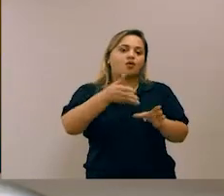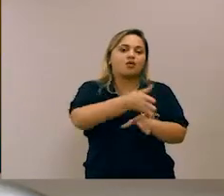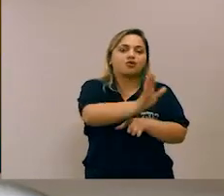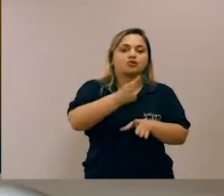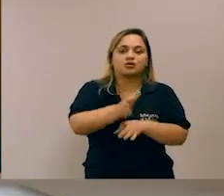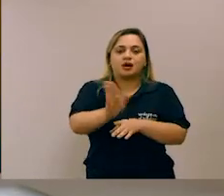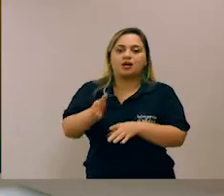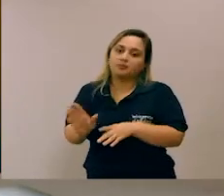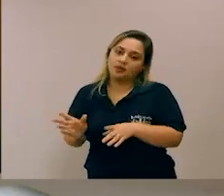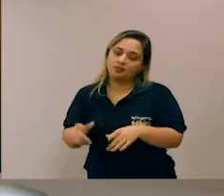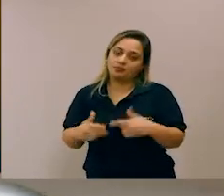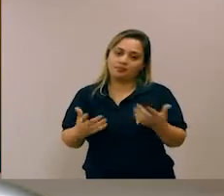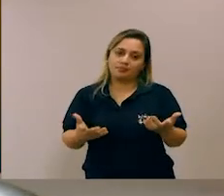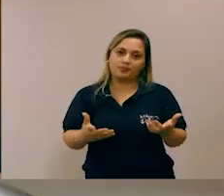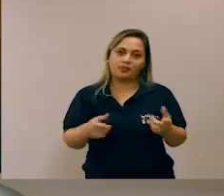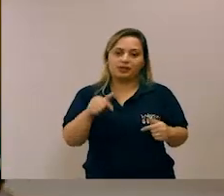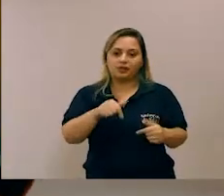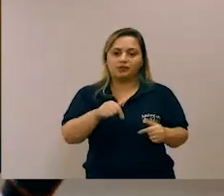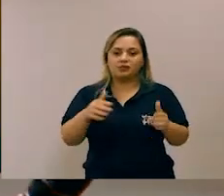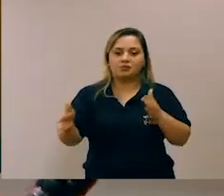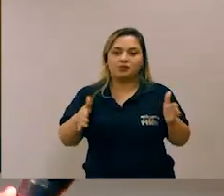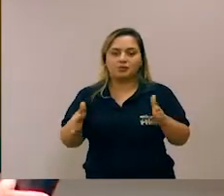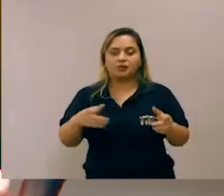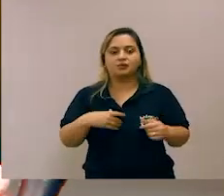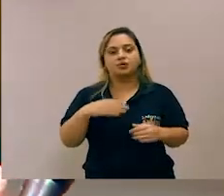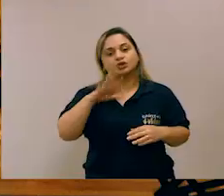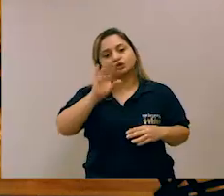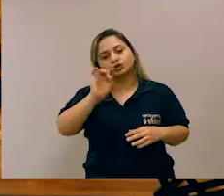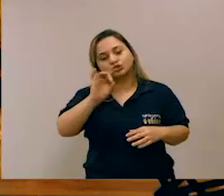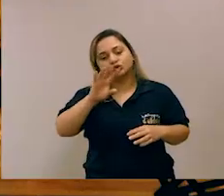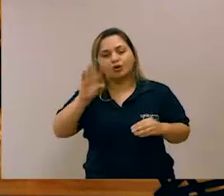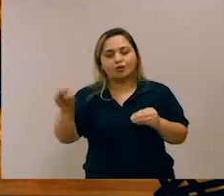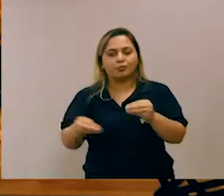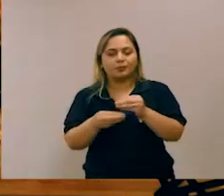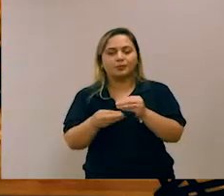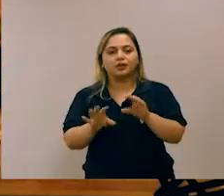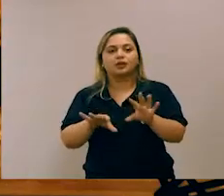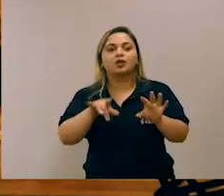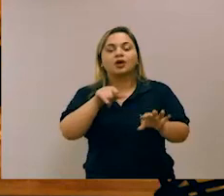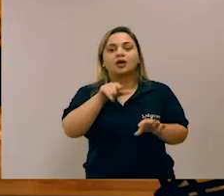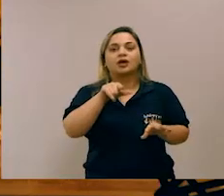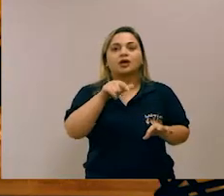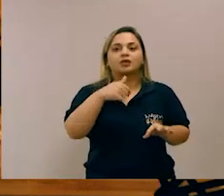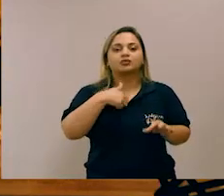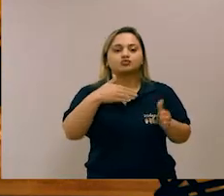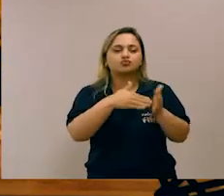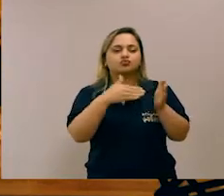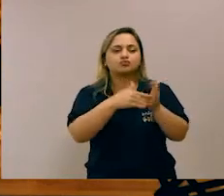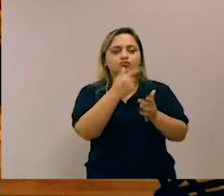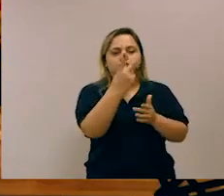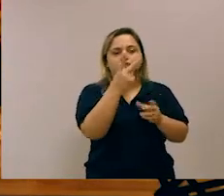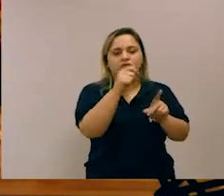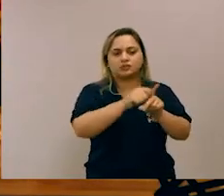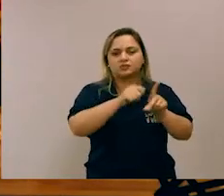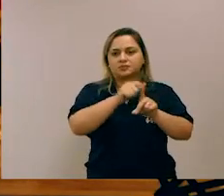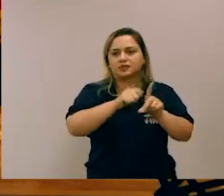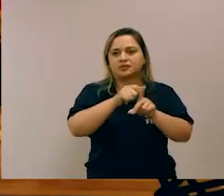the most feasible, interesting guideline in that moment. Just to complement, in the past